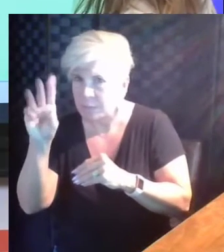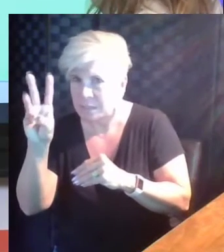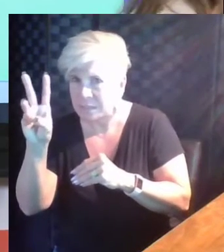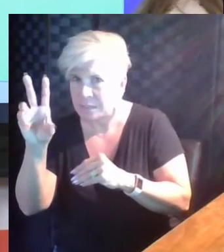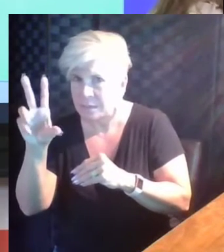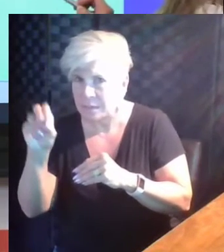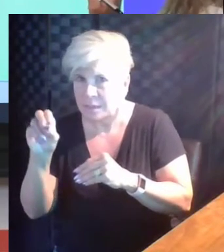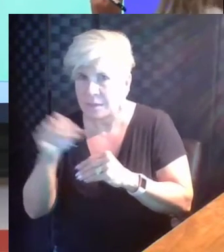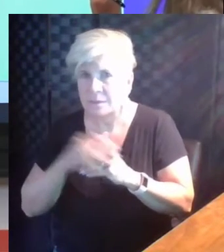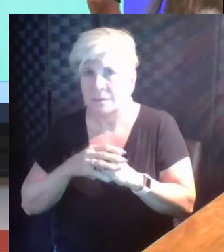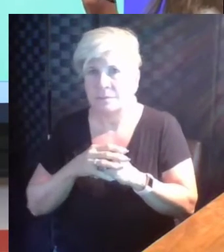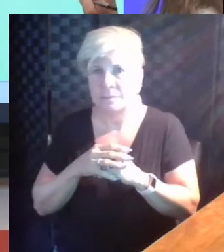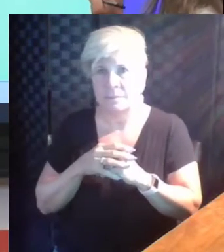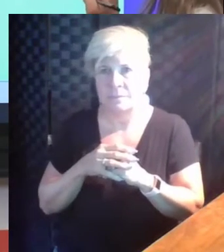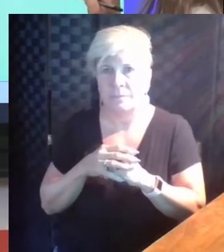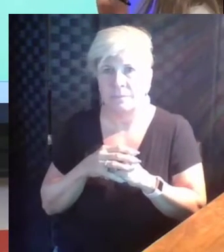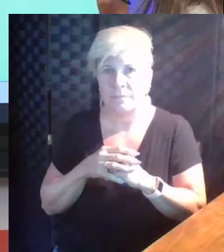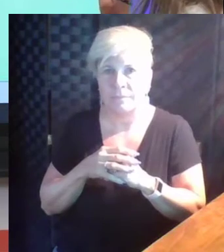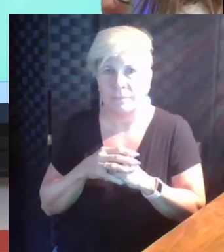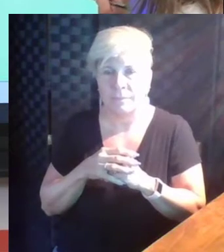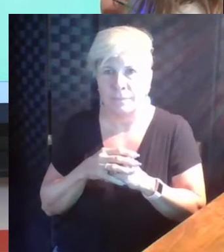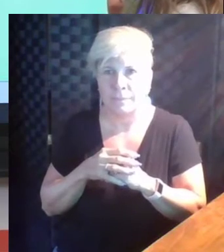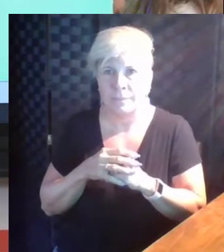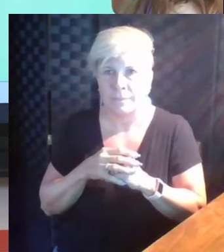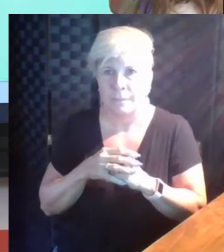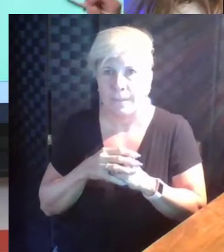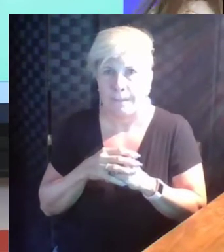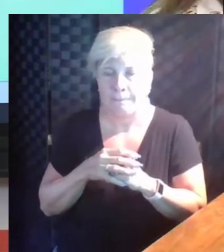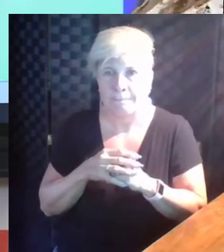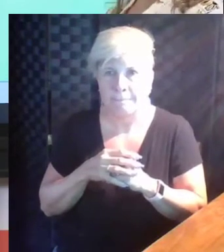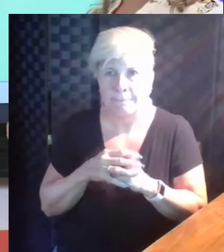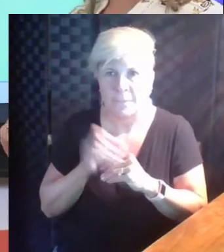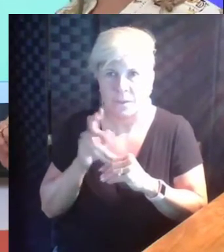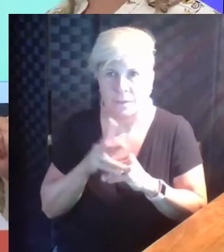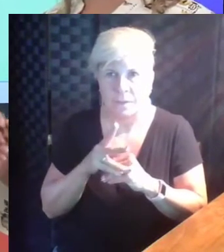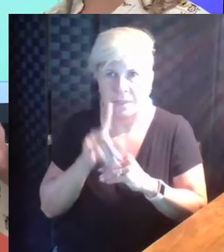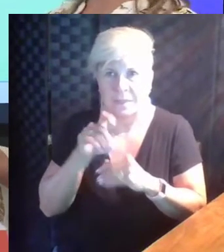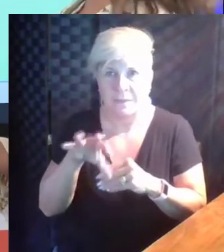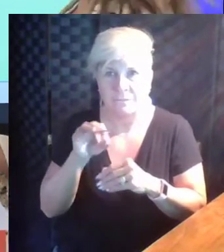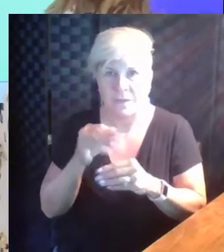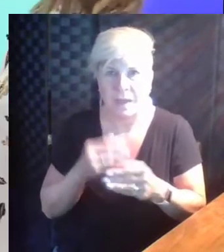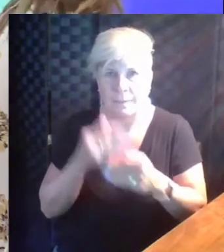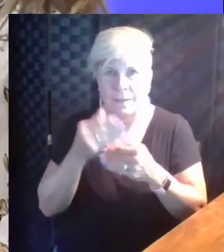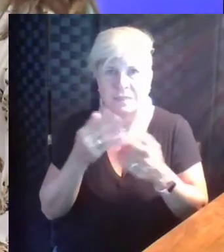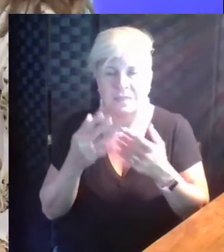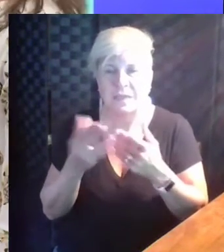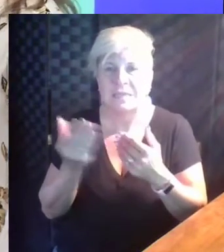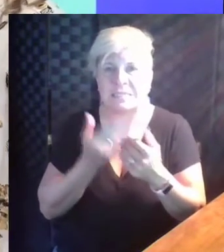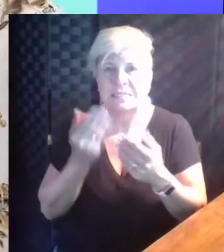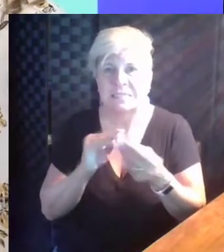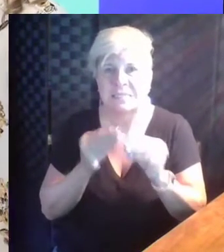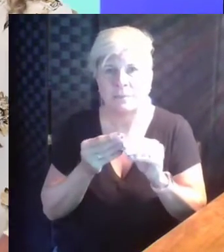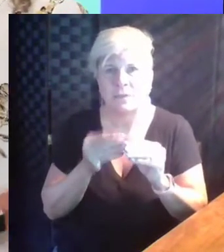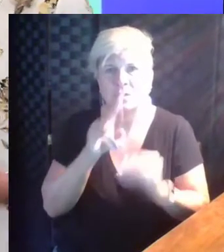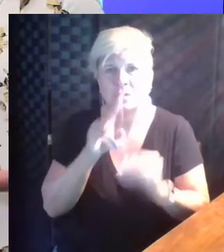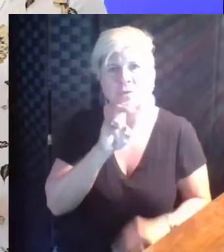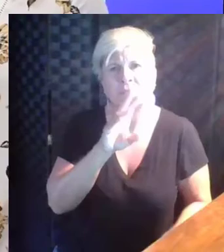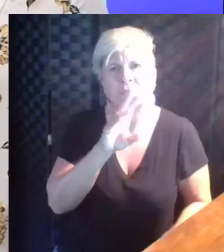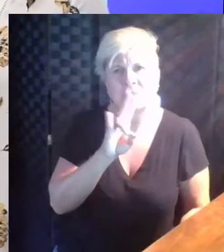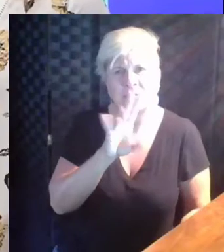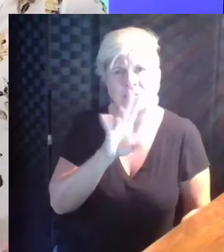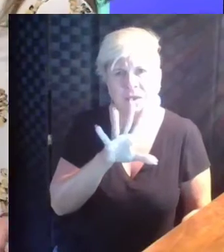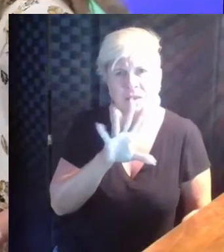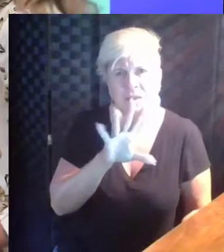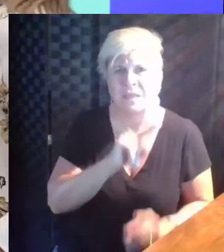they're going to end with our large number, 630. Okay, I need to find my next friendly number, 274. Let's